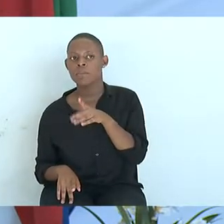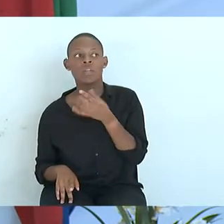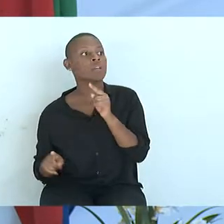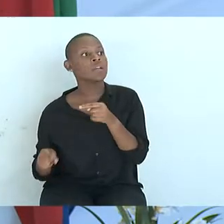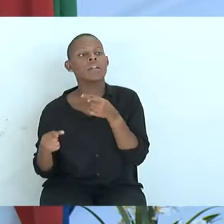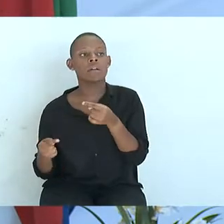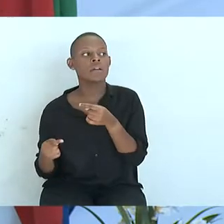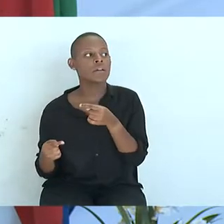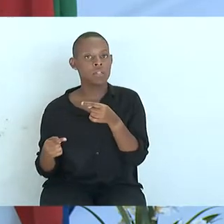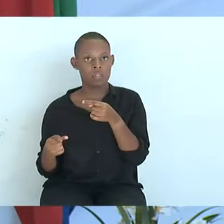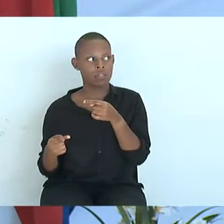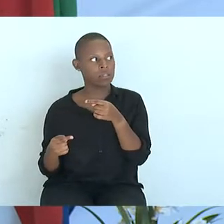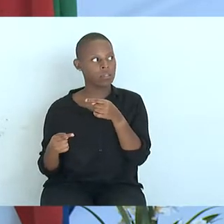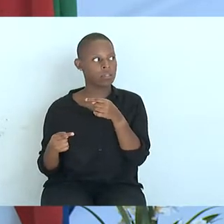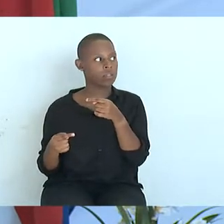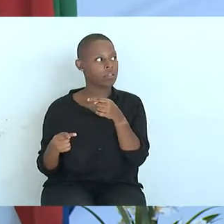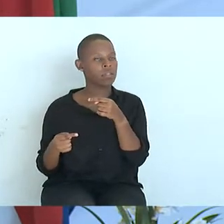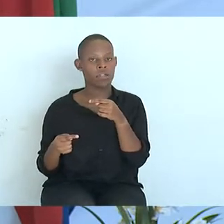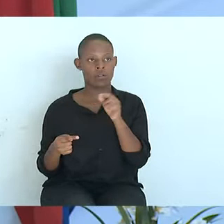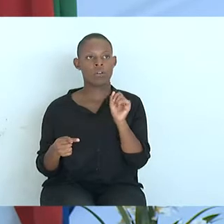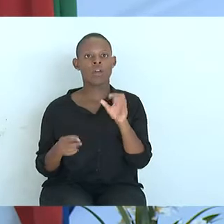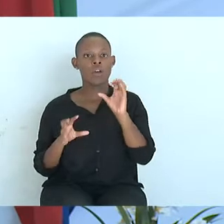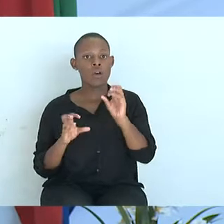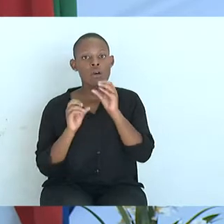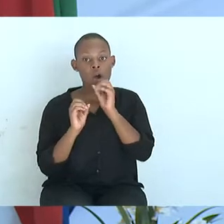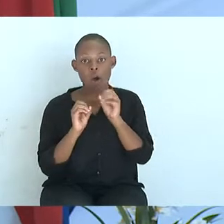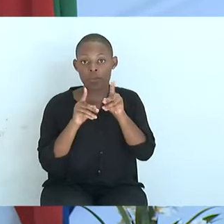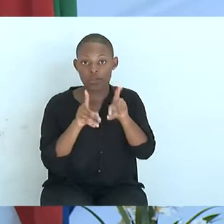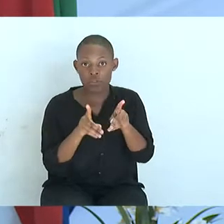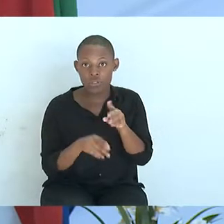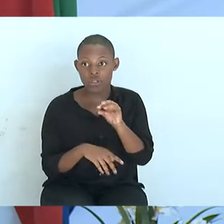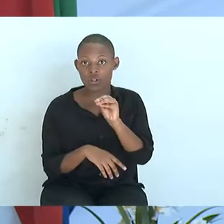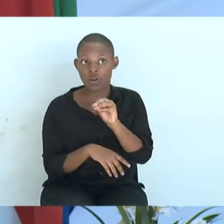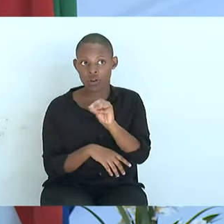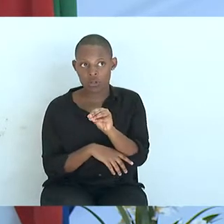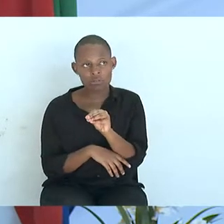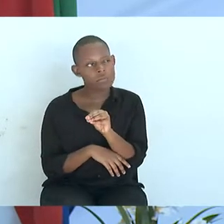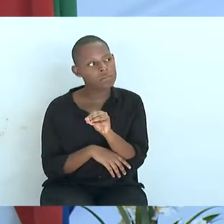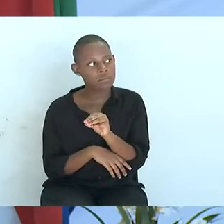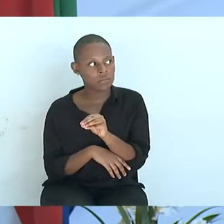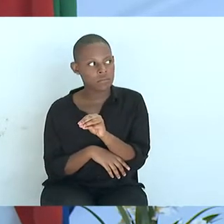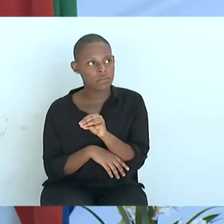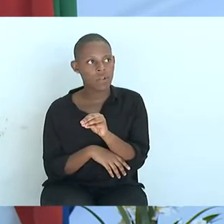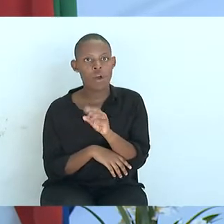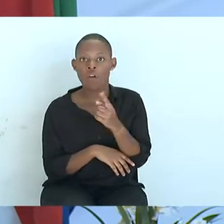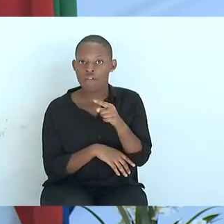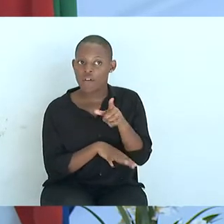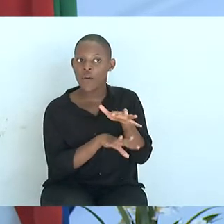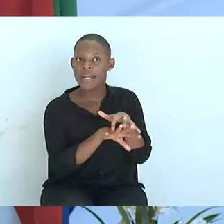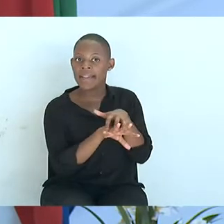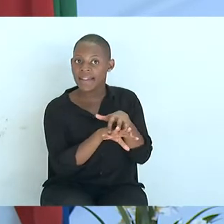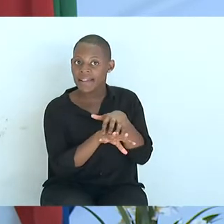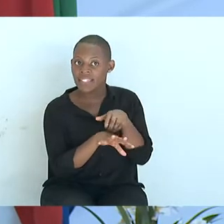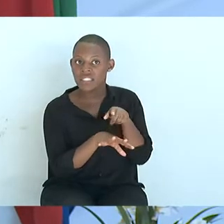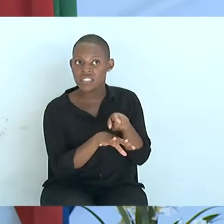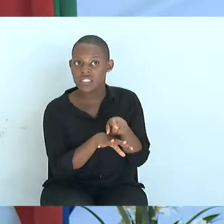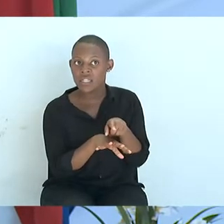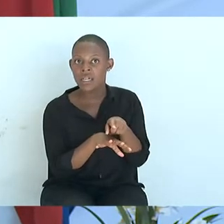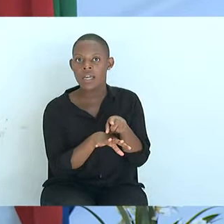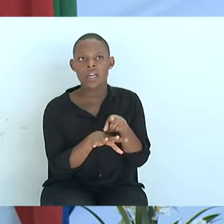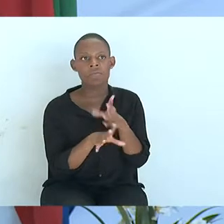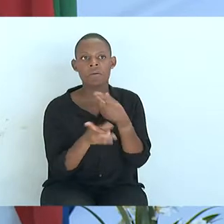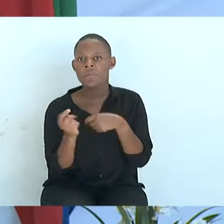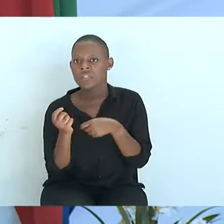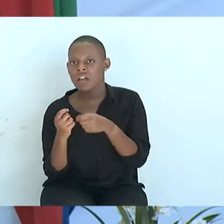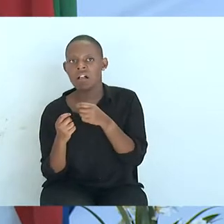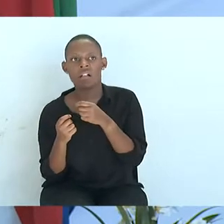economy. But here we've got an opportunity where we are the owners of the land to reset the economy according to our